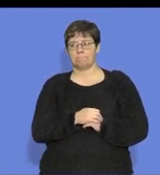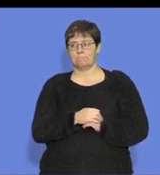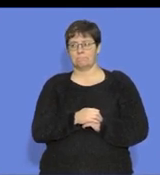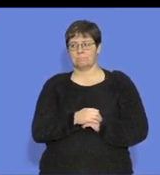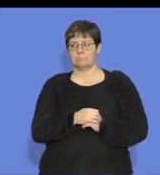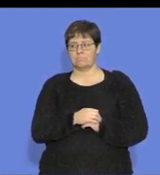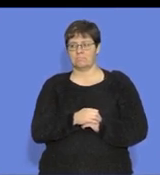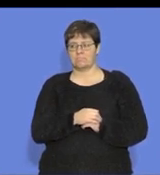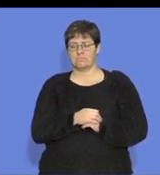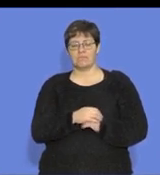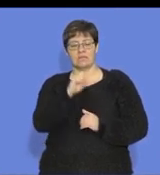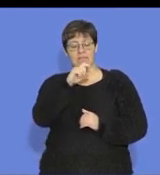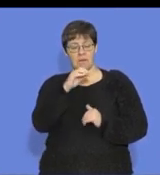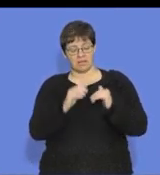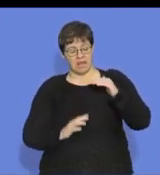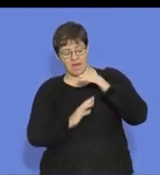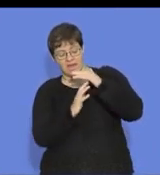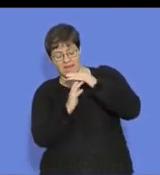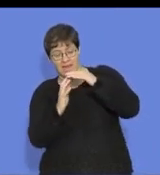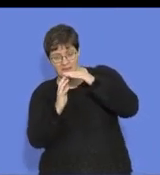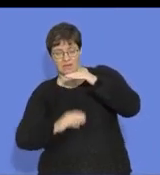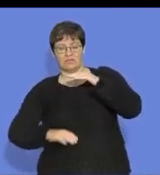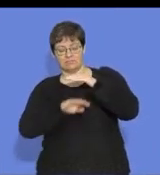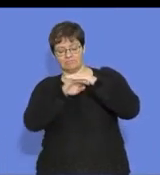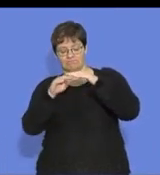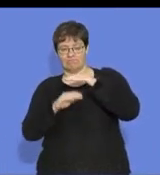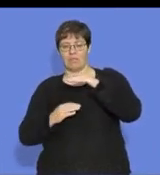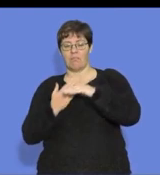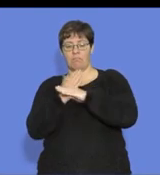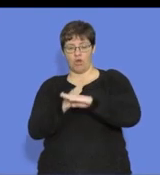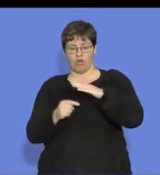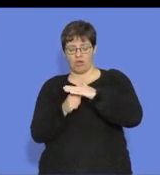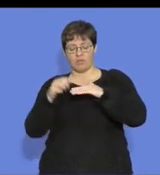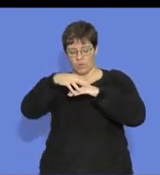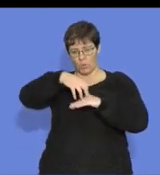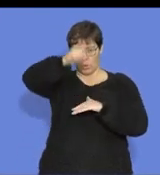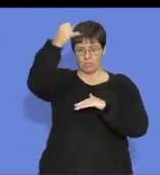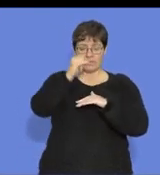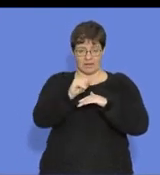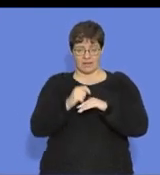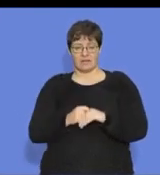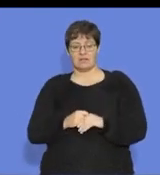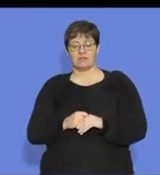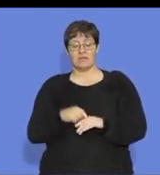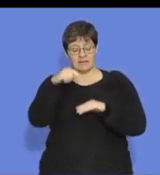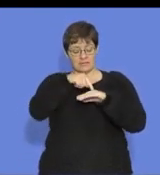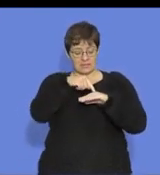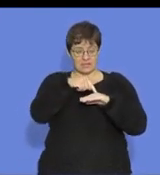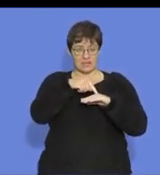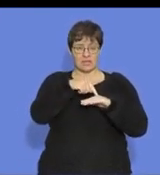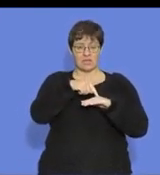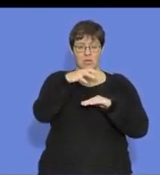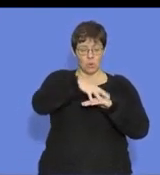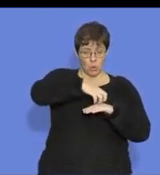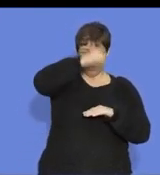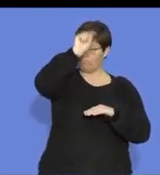blocking only this tomato on the lower surface. Here, we are blocking this tomato on the upper surface. And